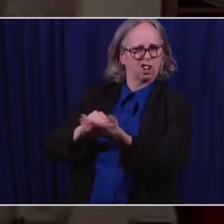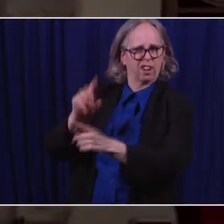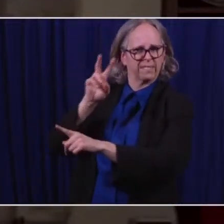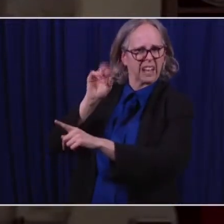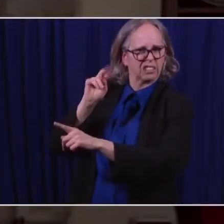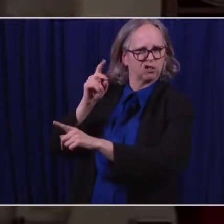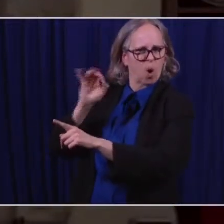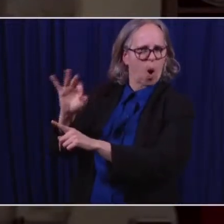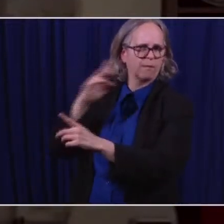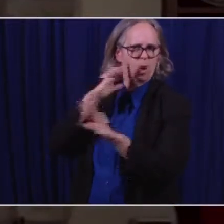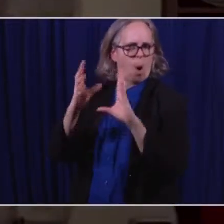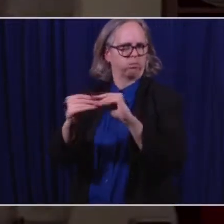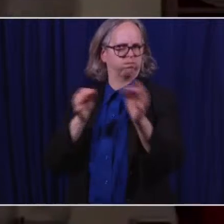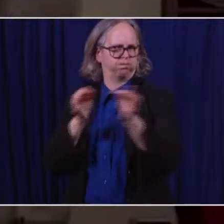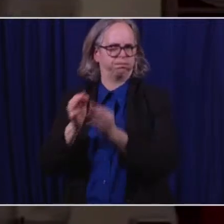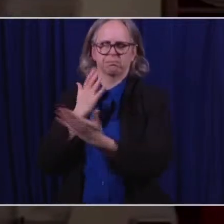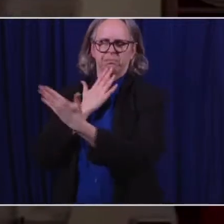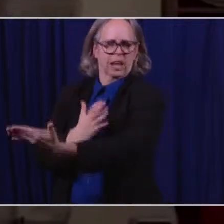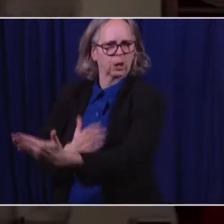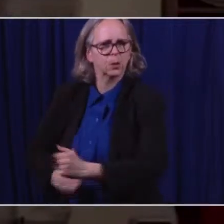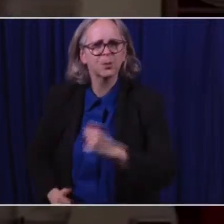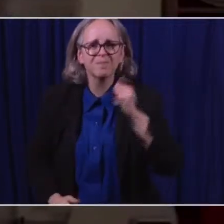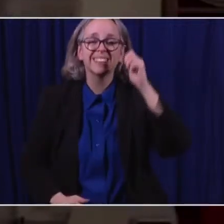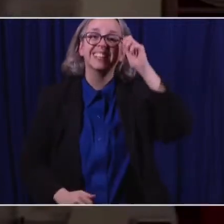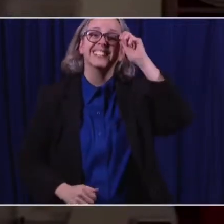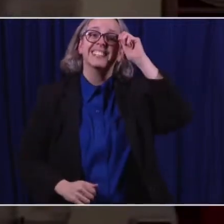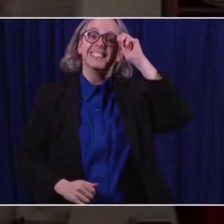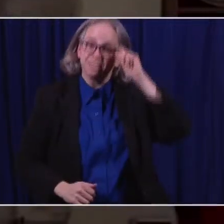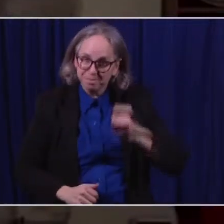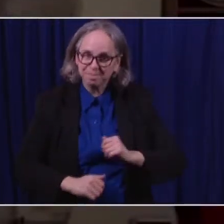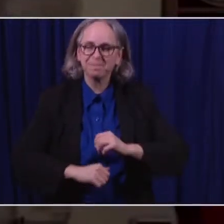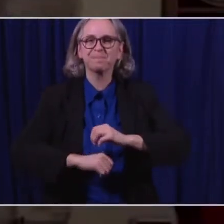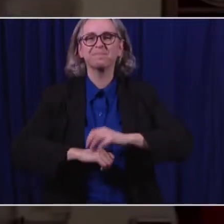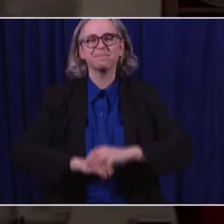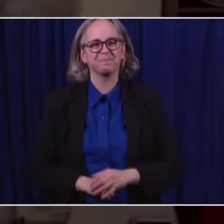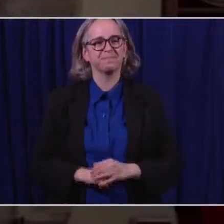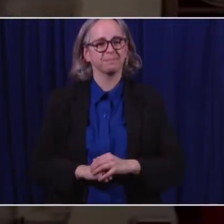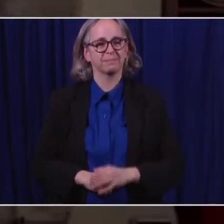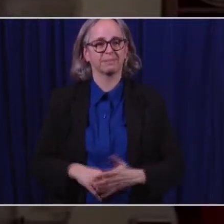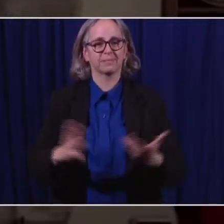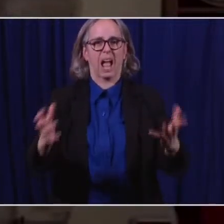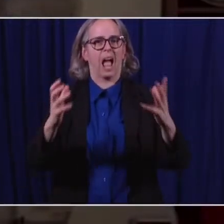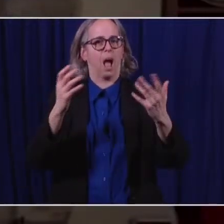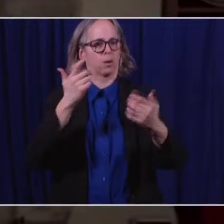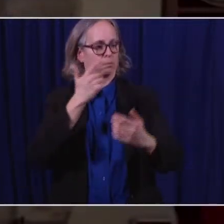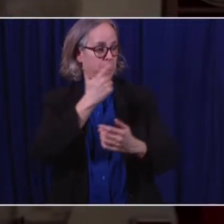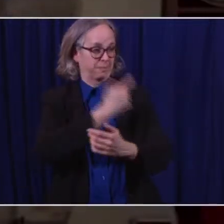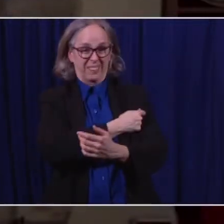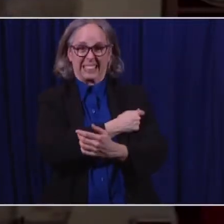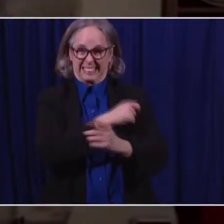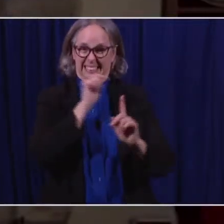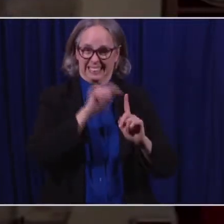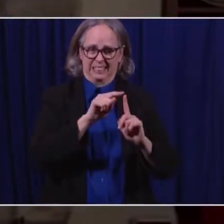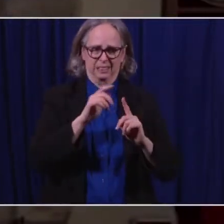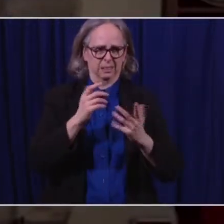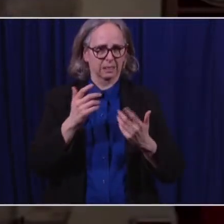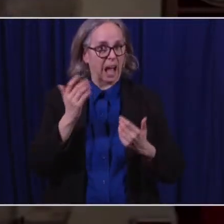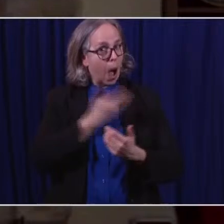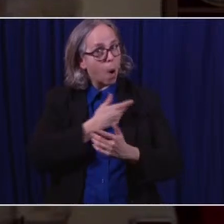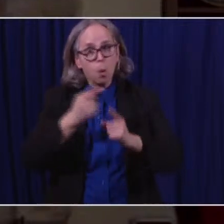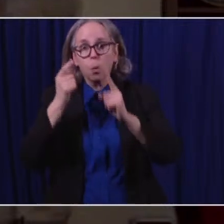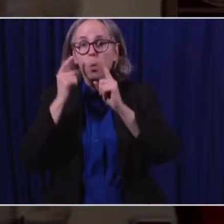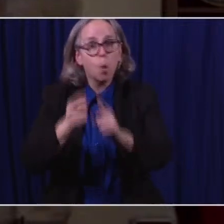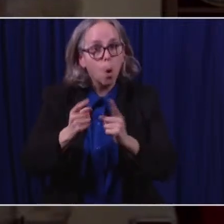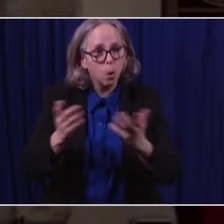Throughout this vaccination process, our goal will be to make sure every Ohioan has